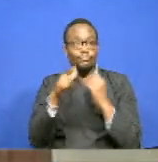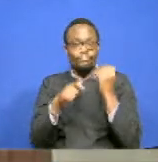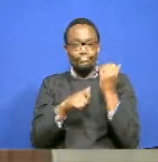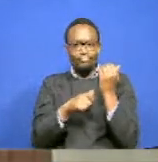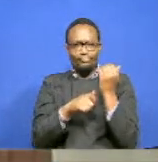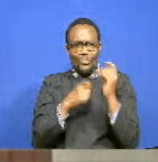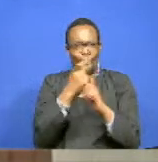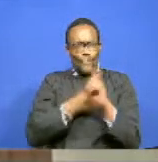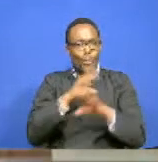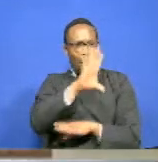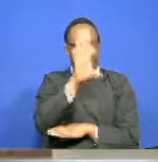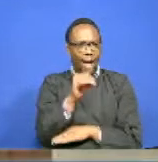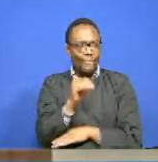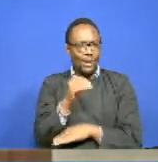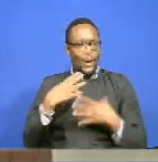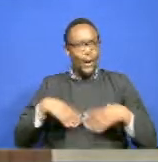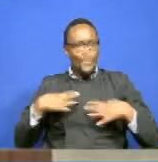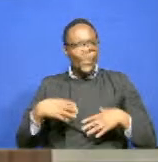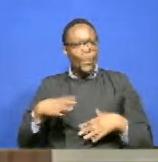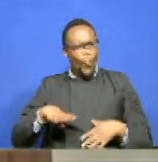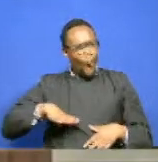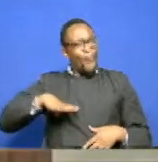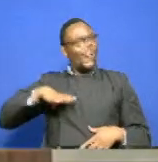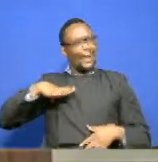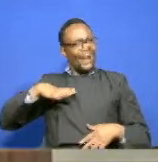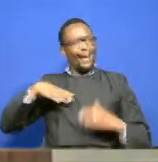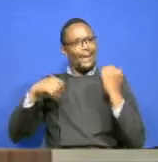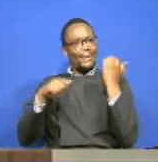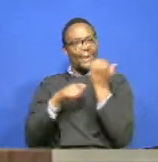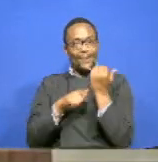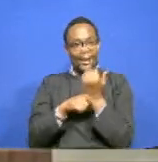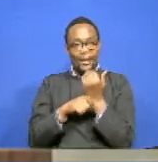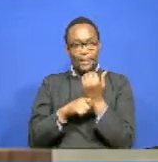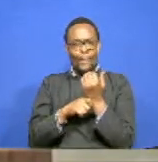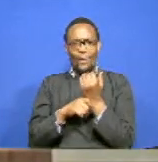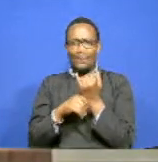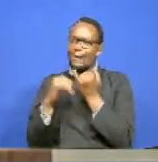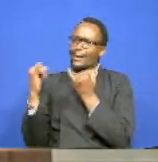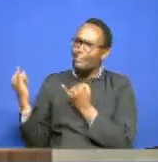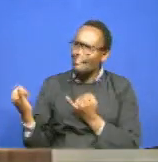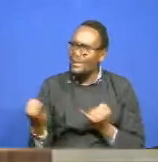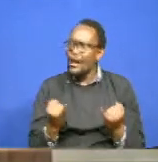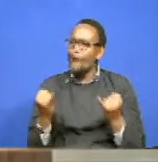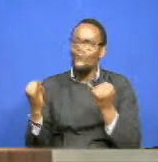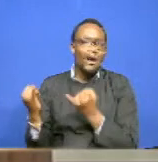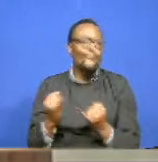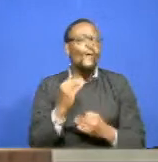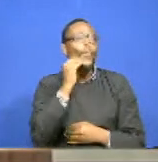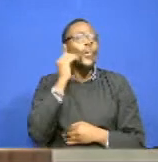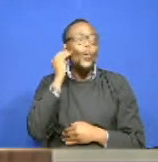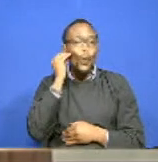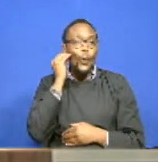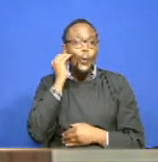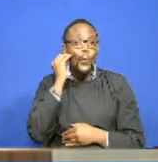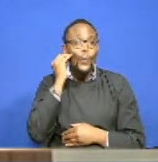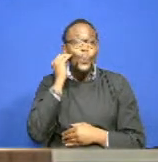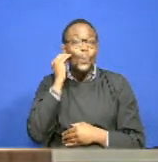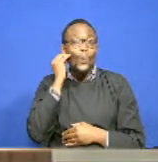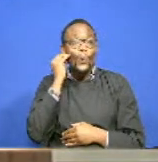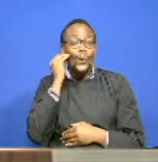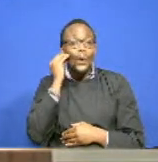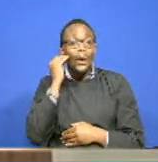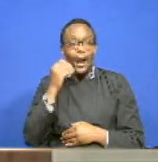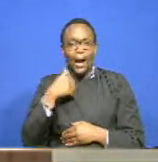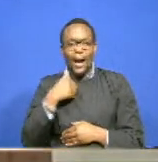with reverence. Nobles invited him to their homes. He had